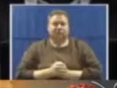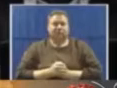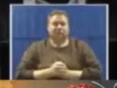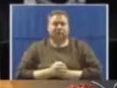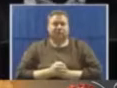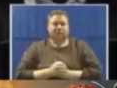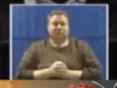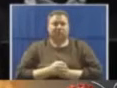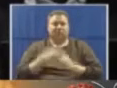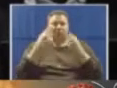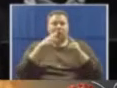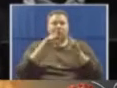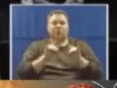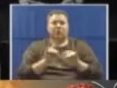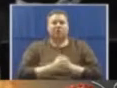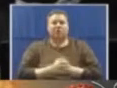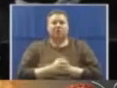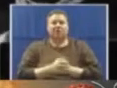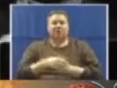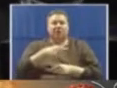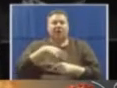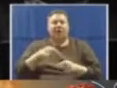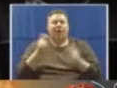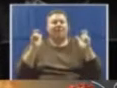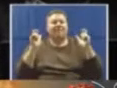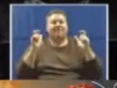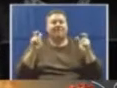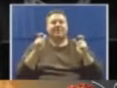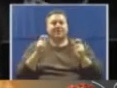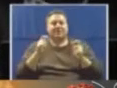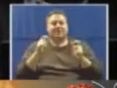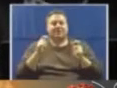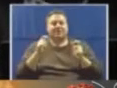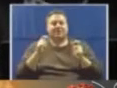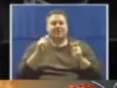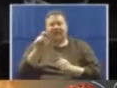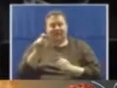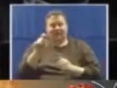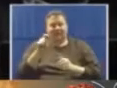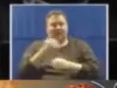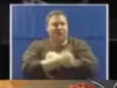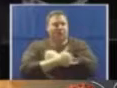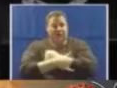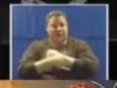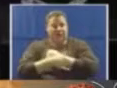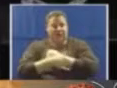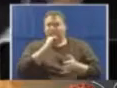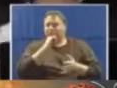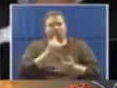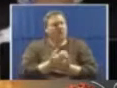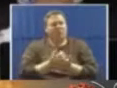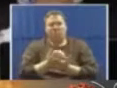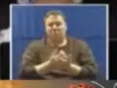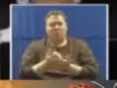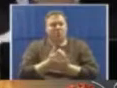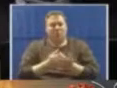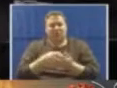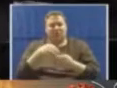Honorable Chair, our greatest asset in this country is not the minerals in our soil, but the youth of our